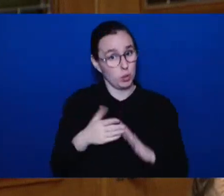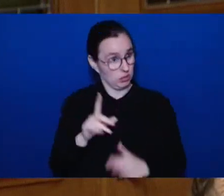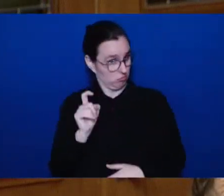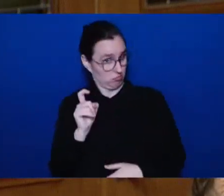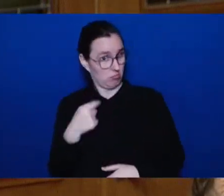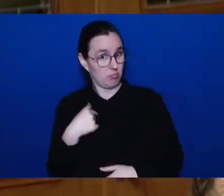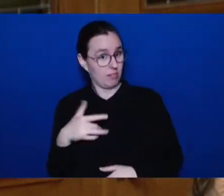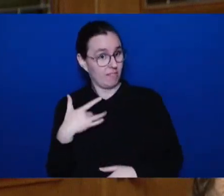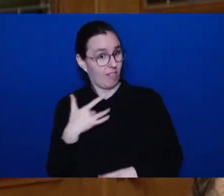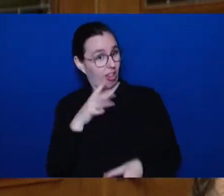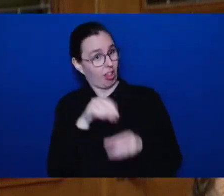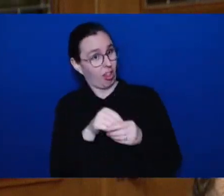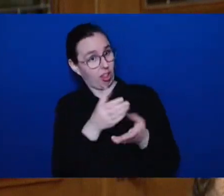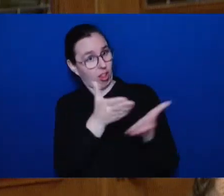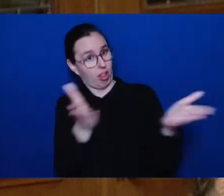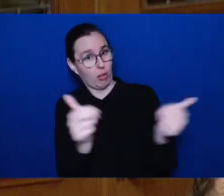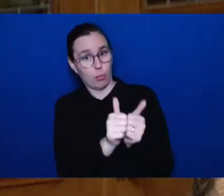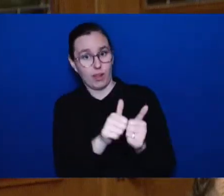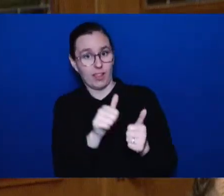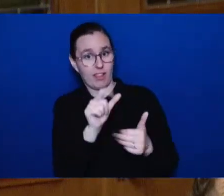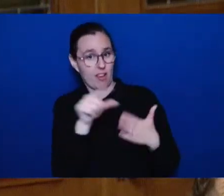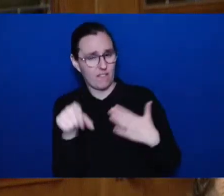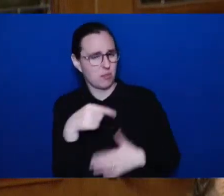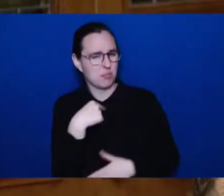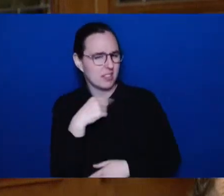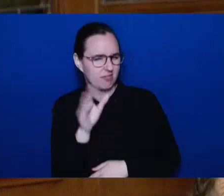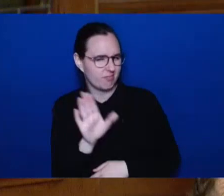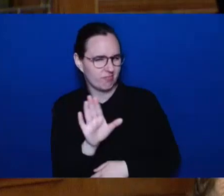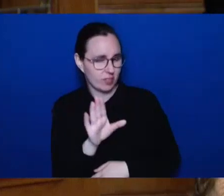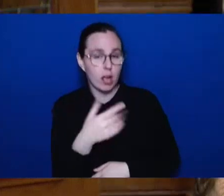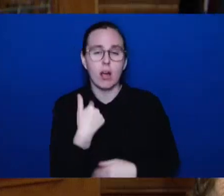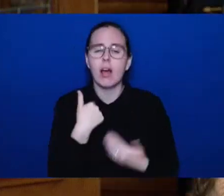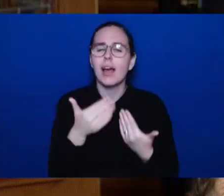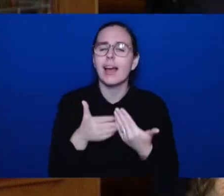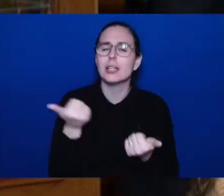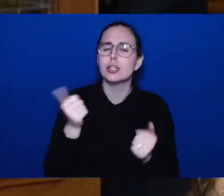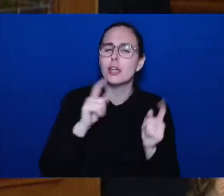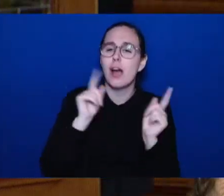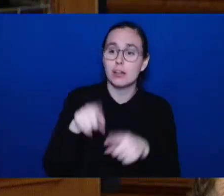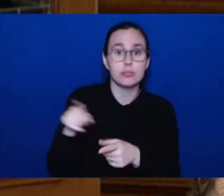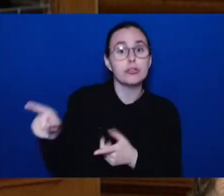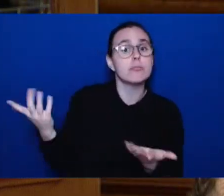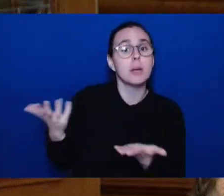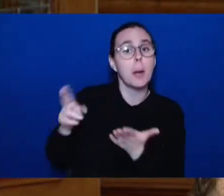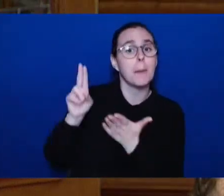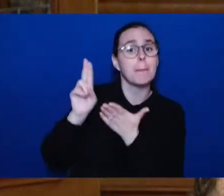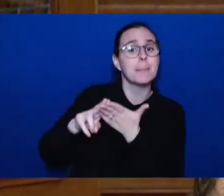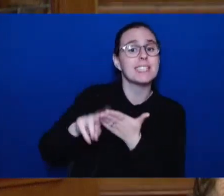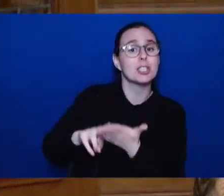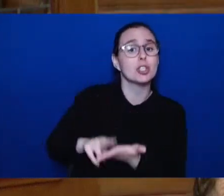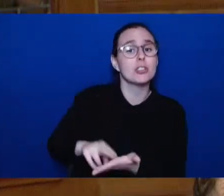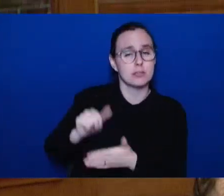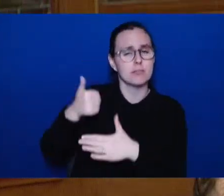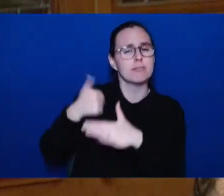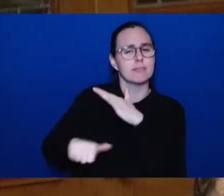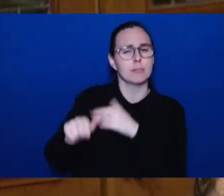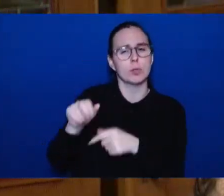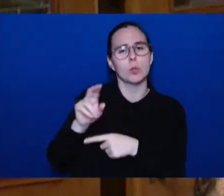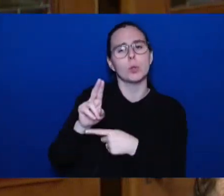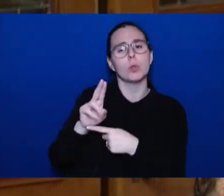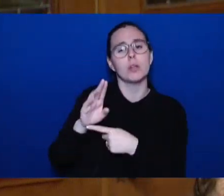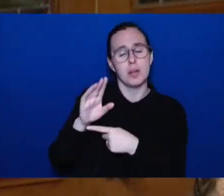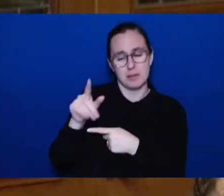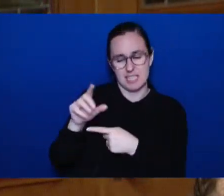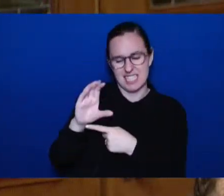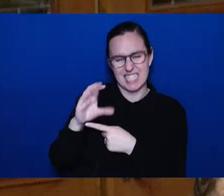this minister to respond to. There's a petition circling by the BC GEU on behalf of firefighters asking the Minister